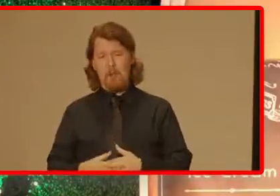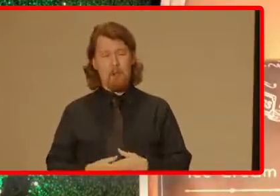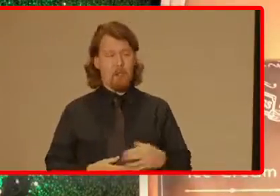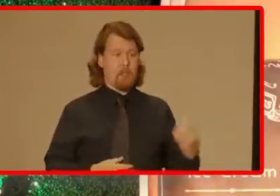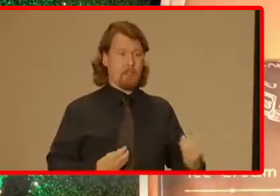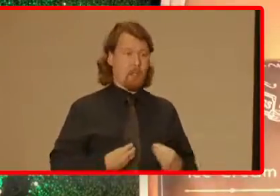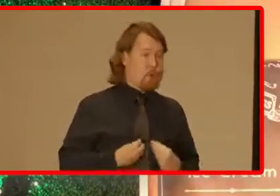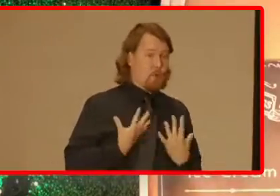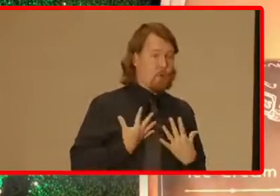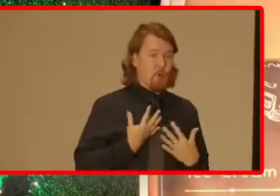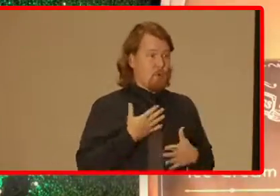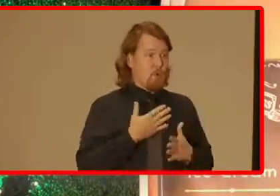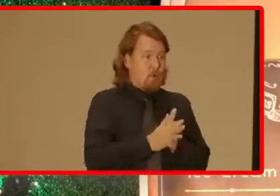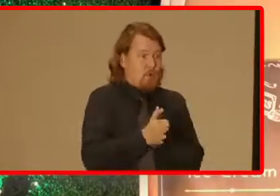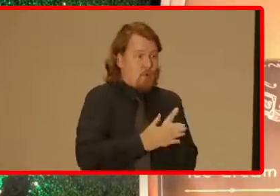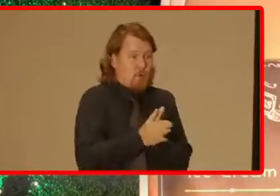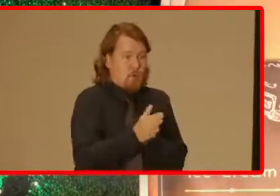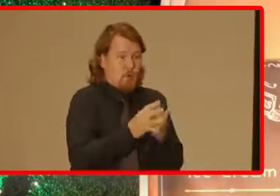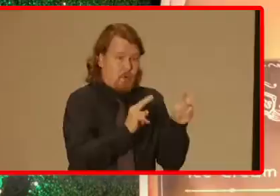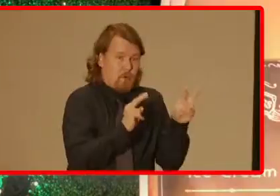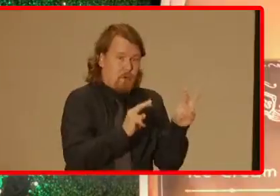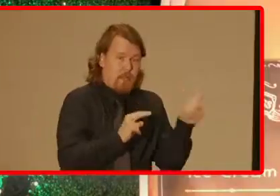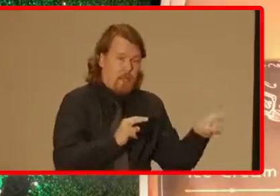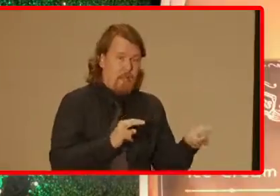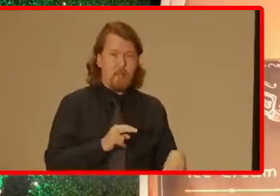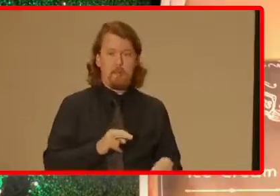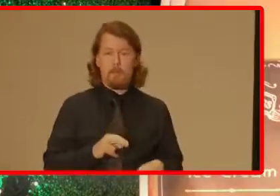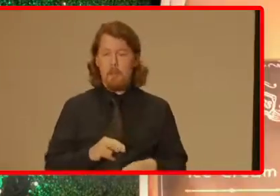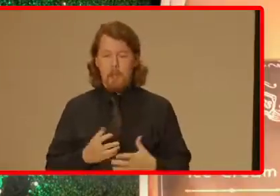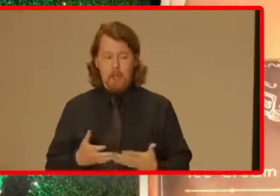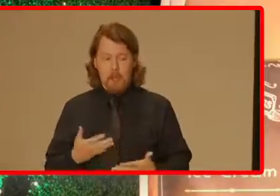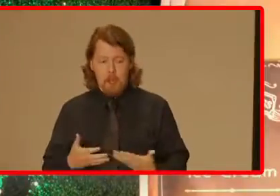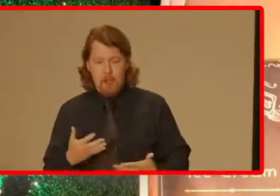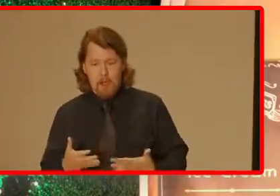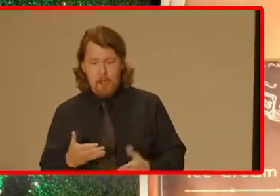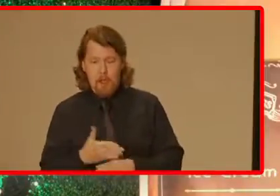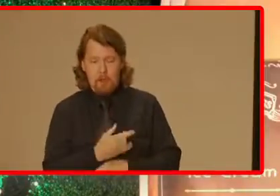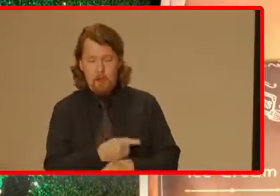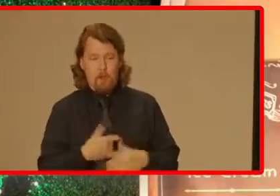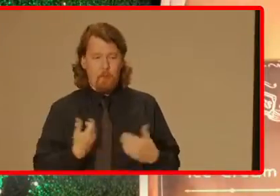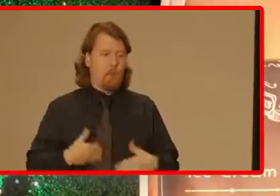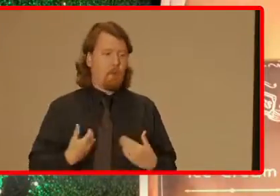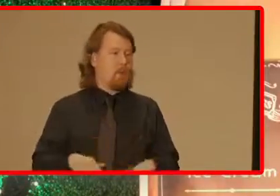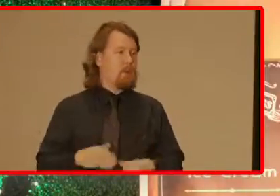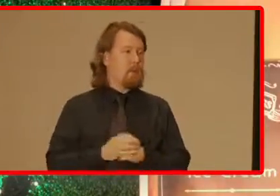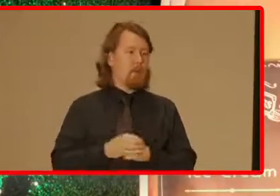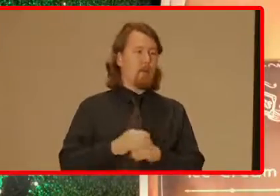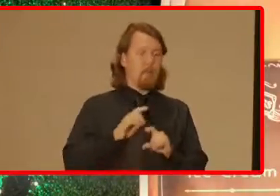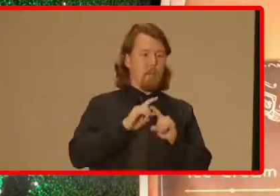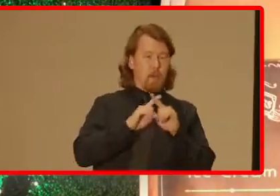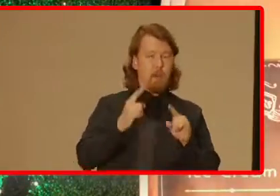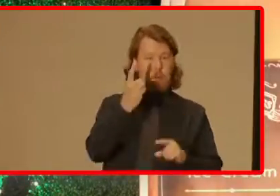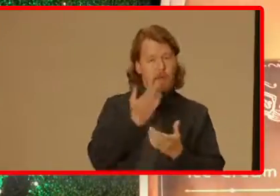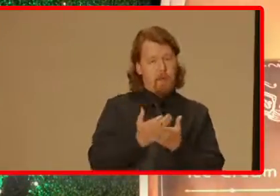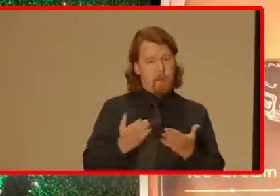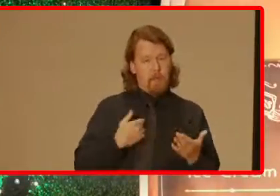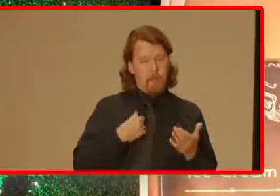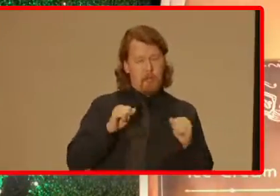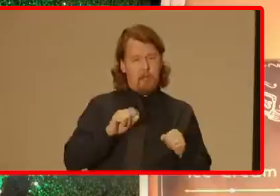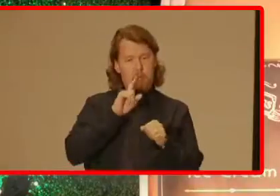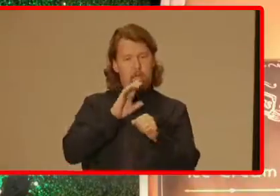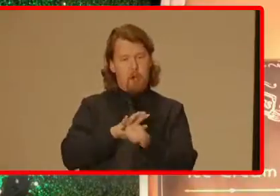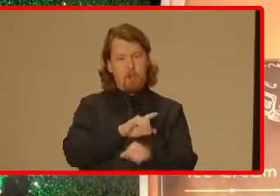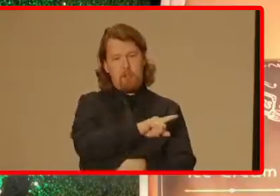and ready to get it finished and across the accomplish all of our goals. One thing that I can promise